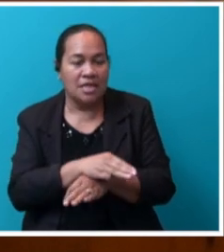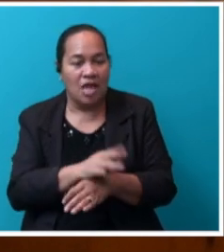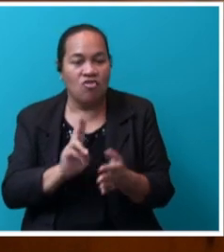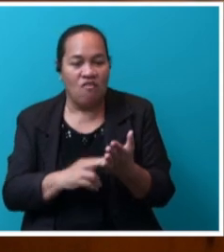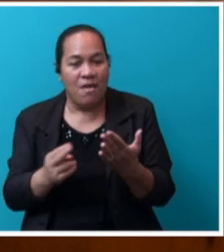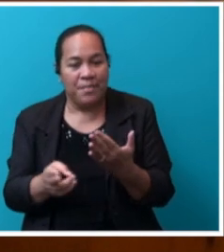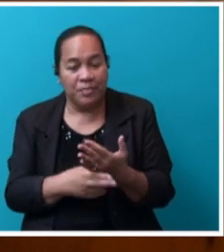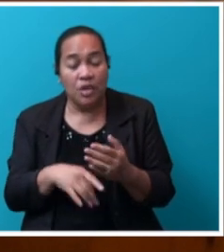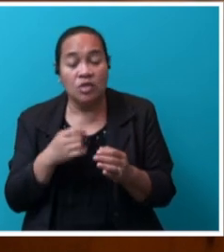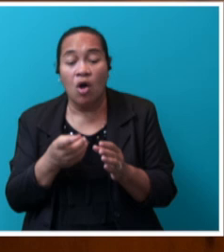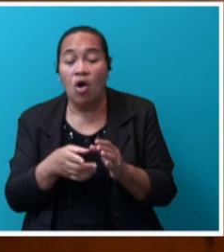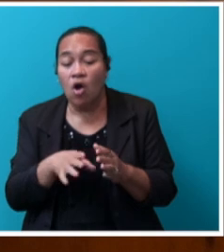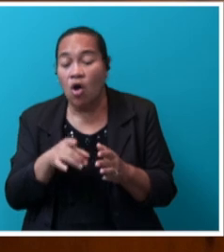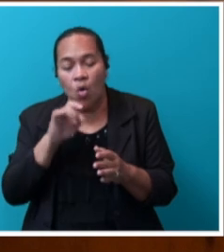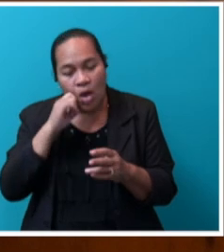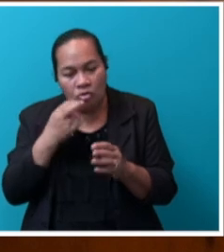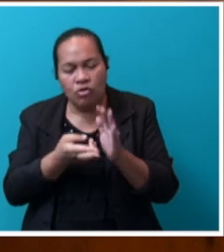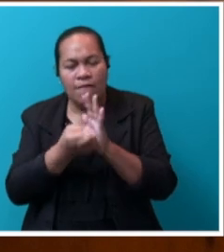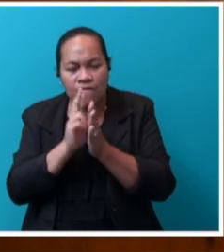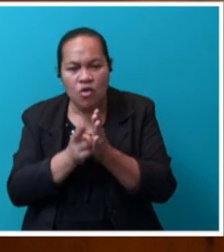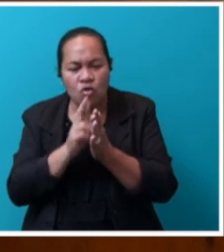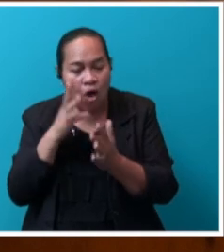will review and confirm the findings,